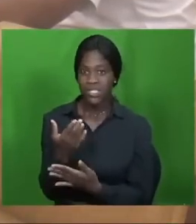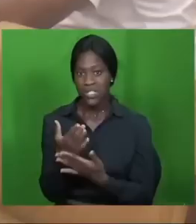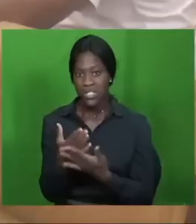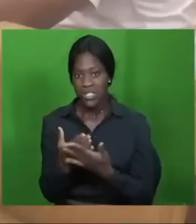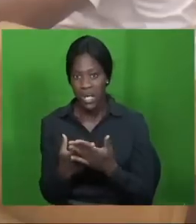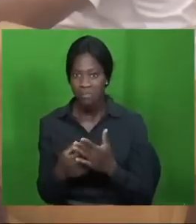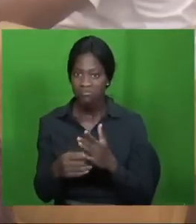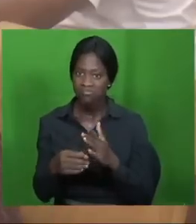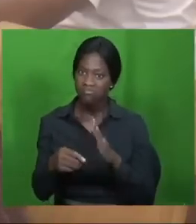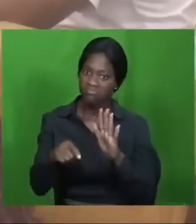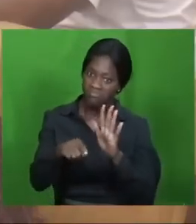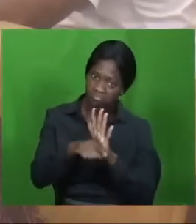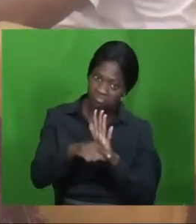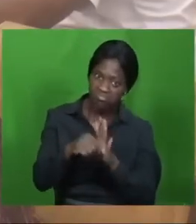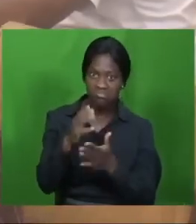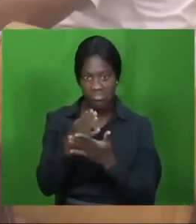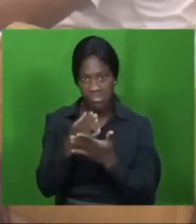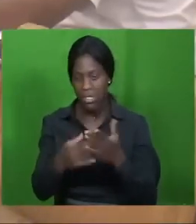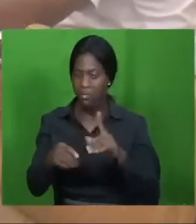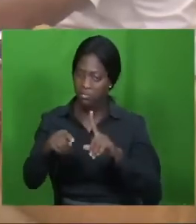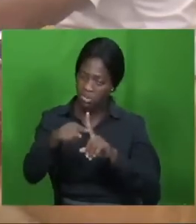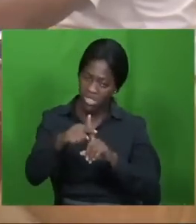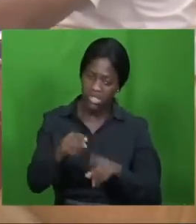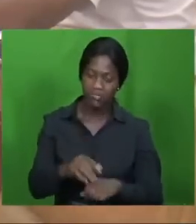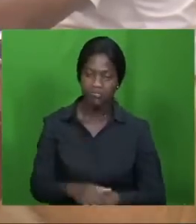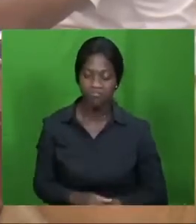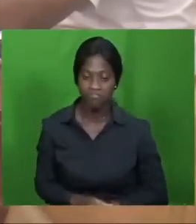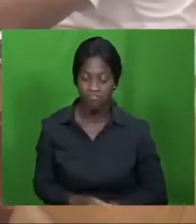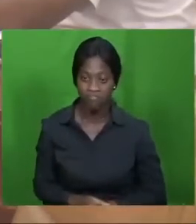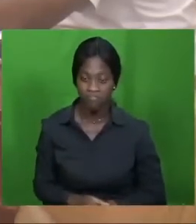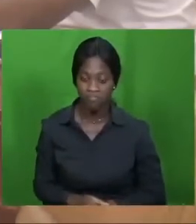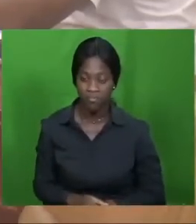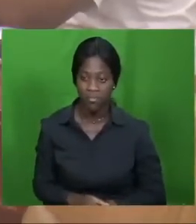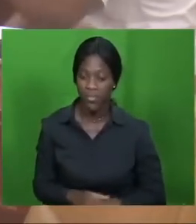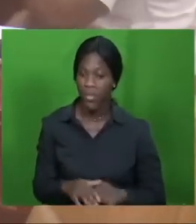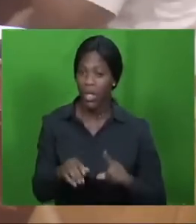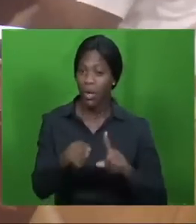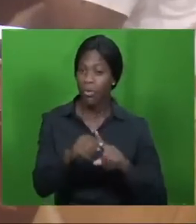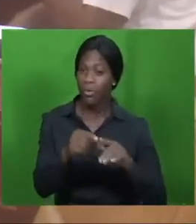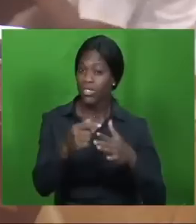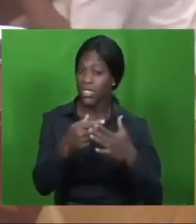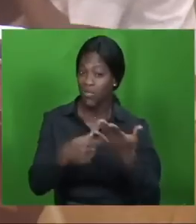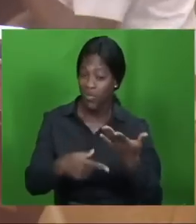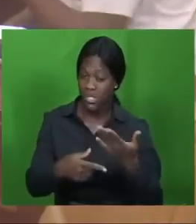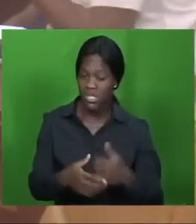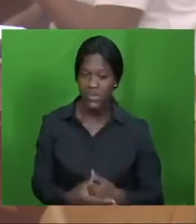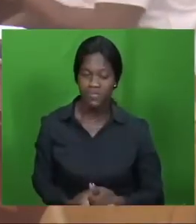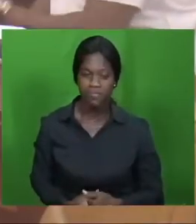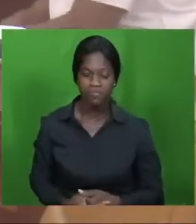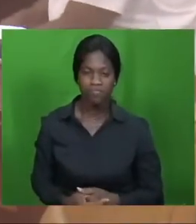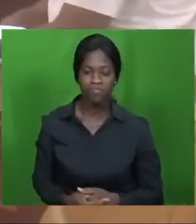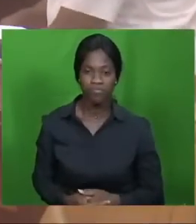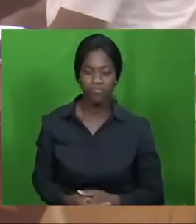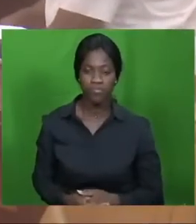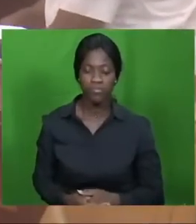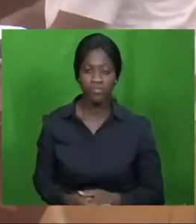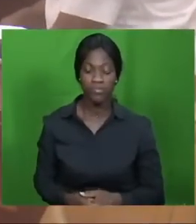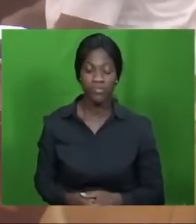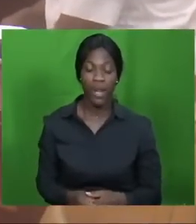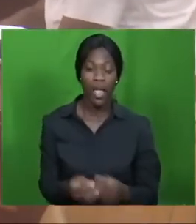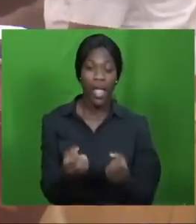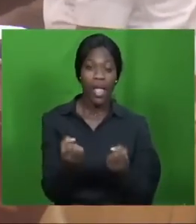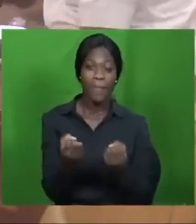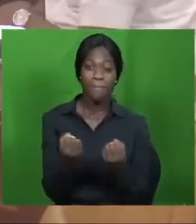positive. Mr. Speaker, the positive one is that many of the